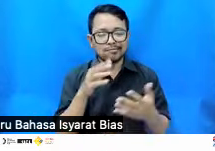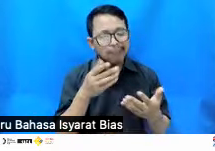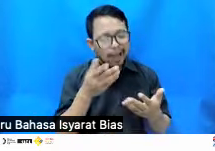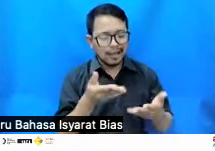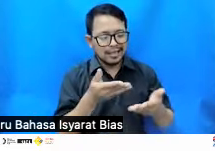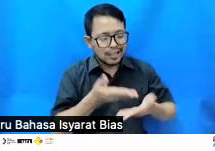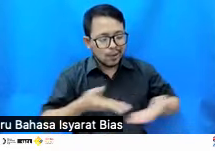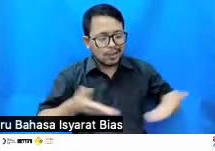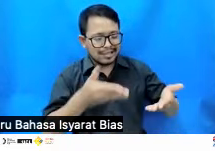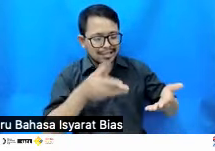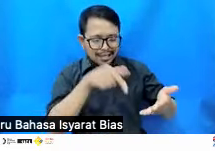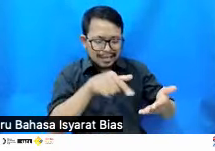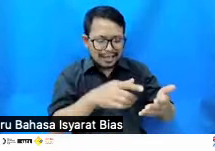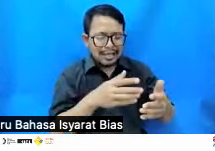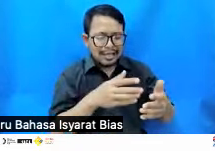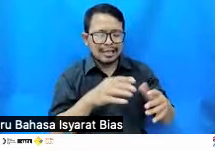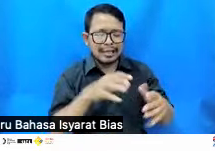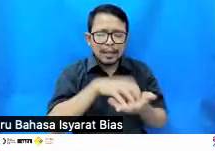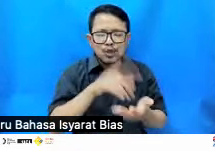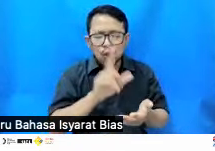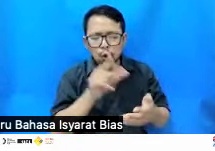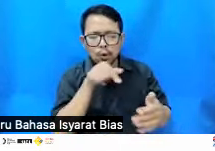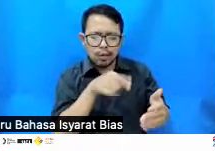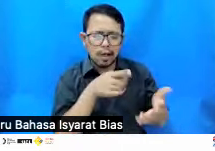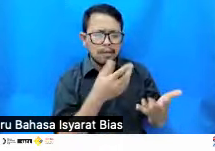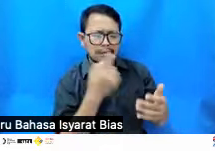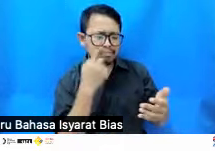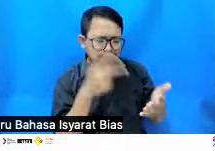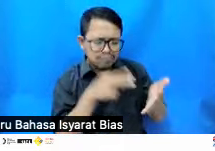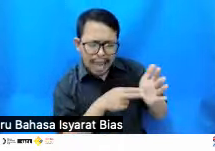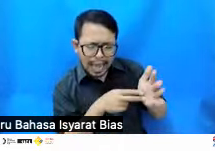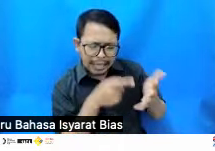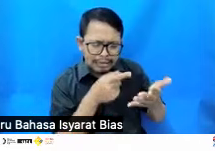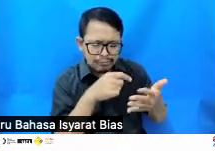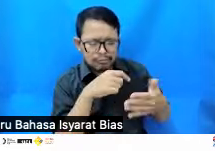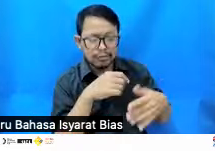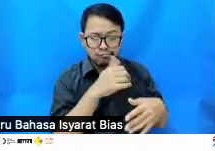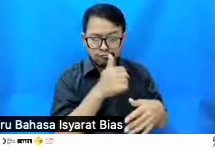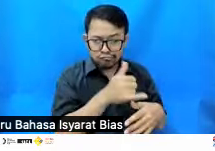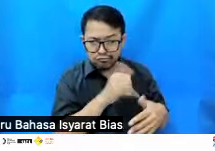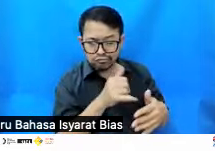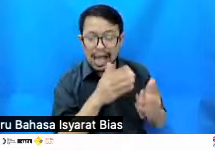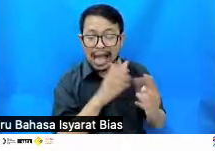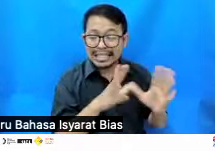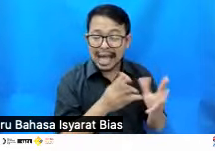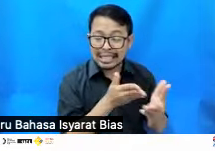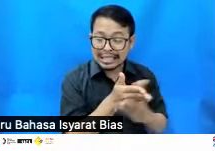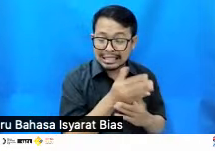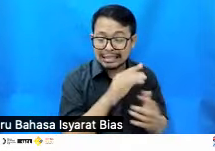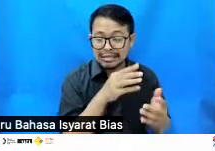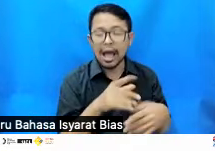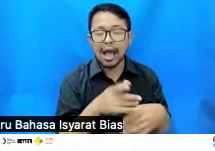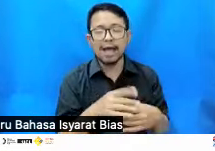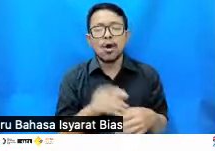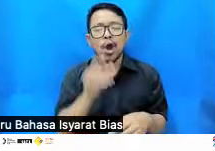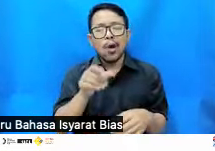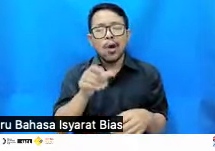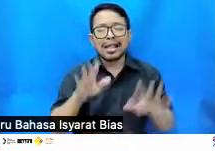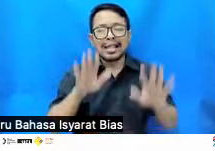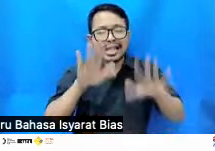Solo, to understand the lived experience of people with disabilities living in Solo and co-design solutions with them.